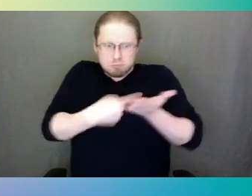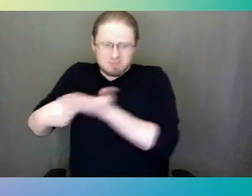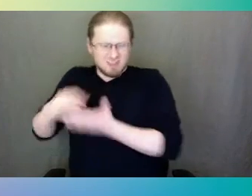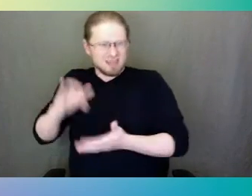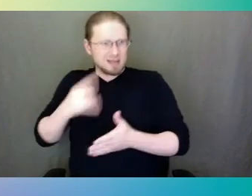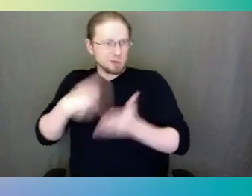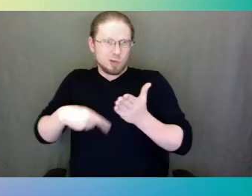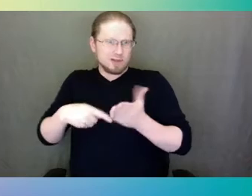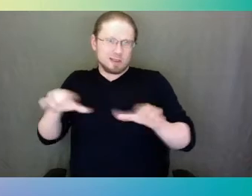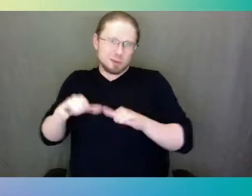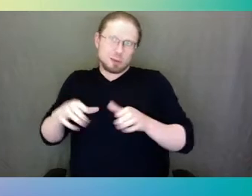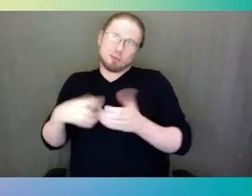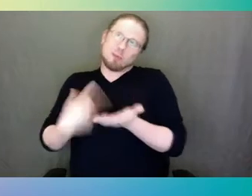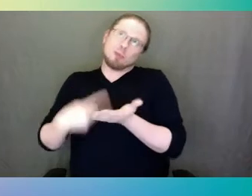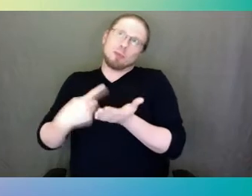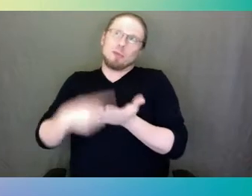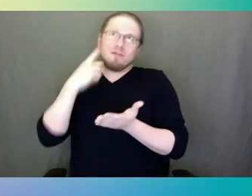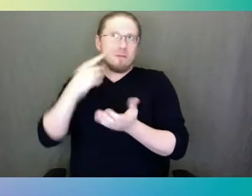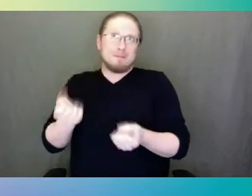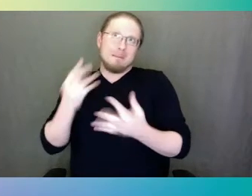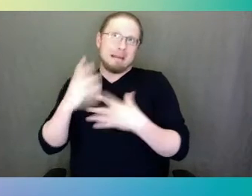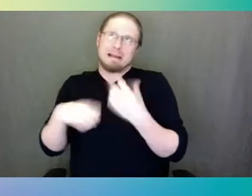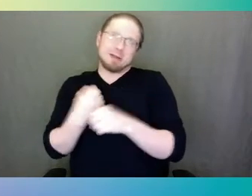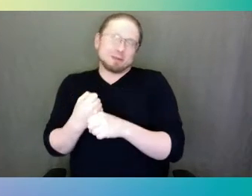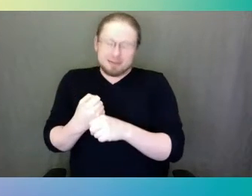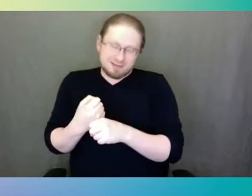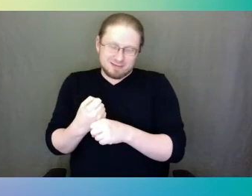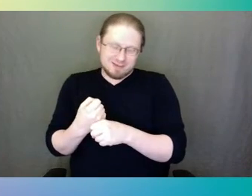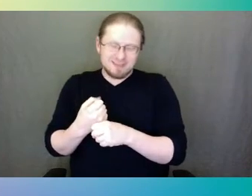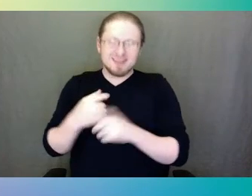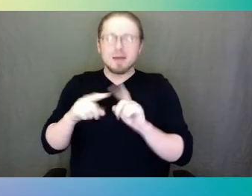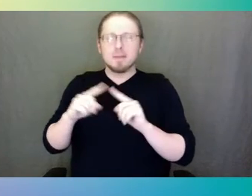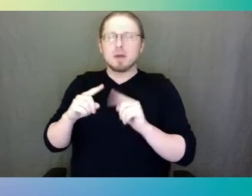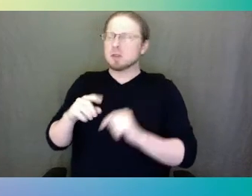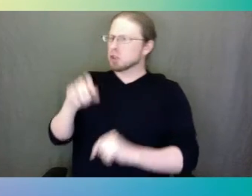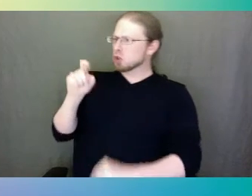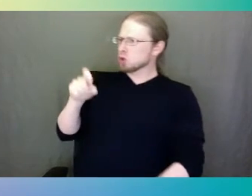have conversations for several years. Should sodomy be